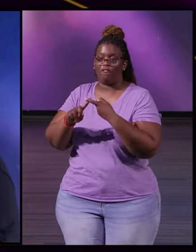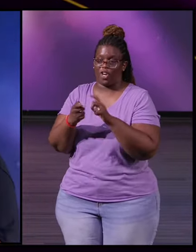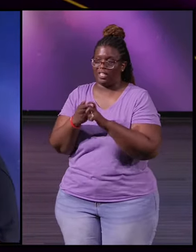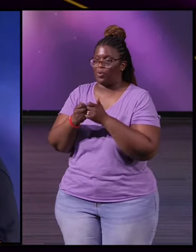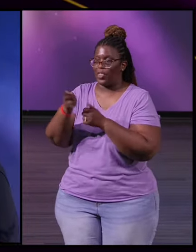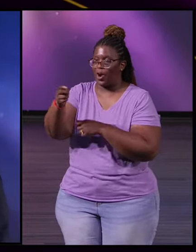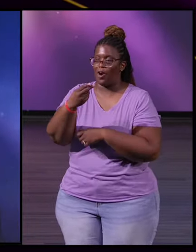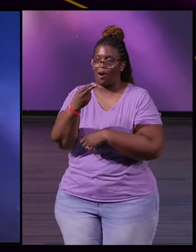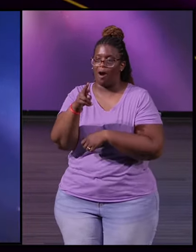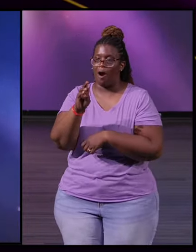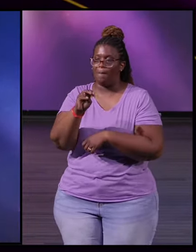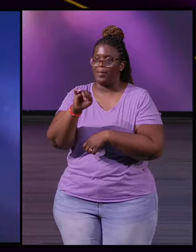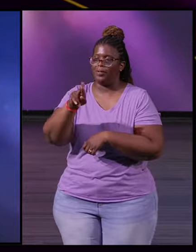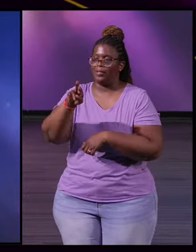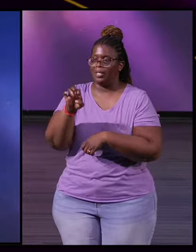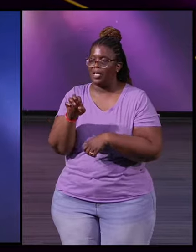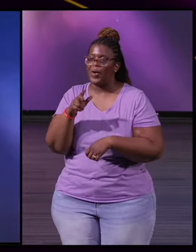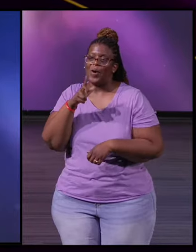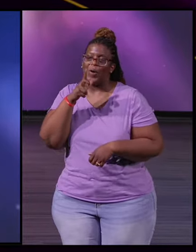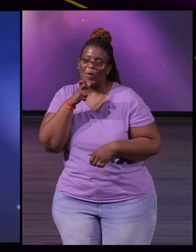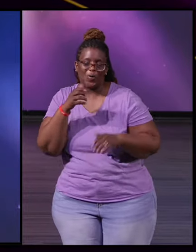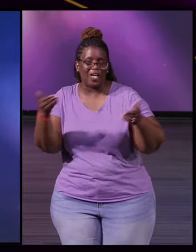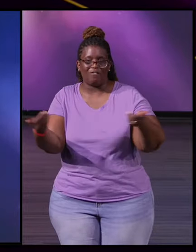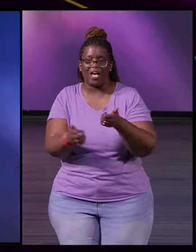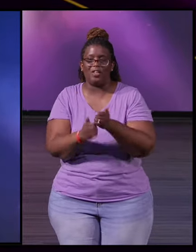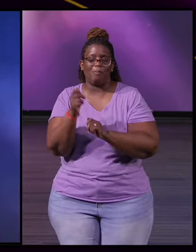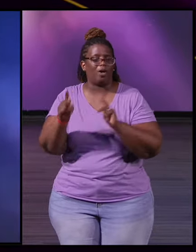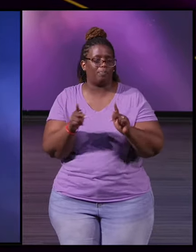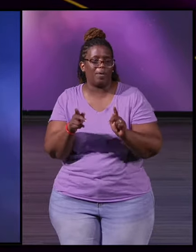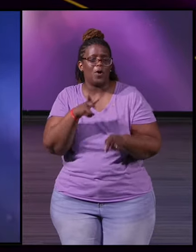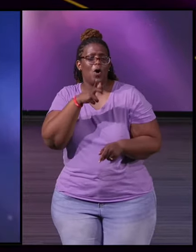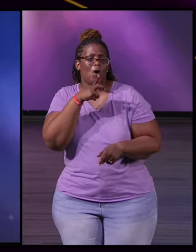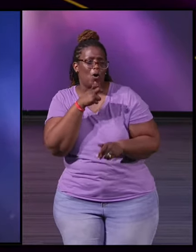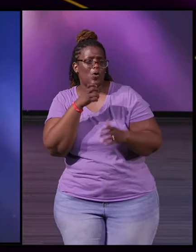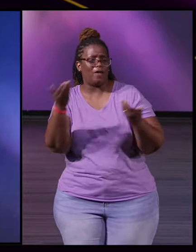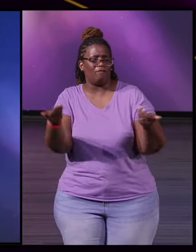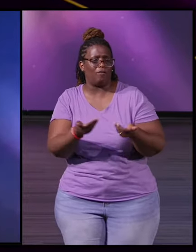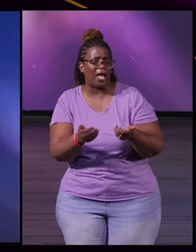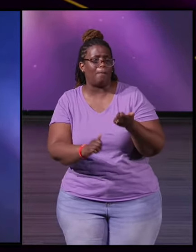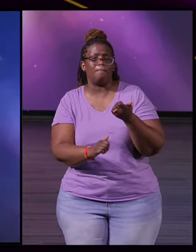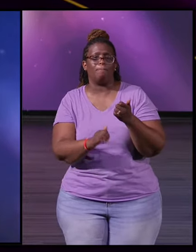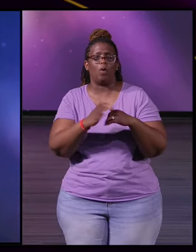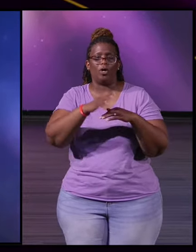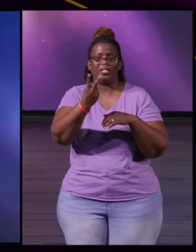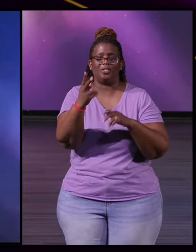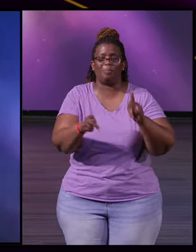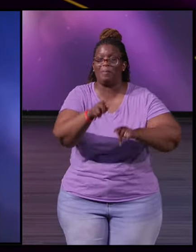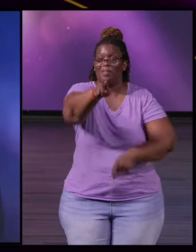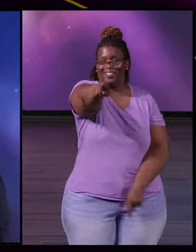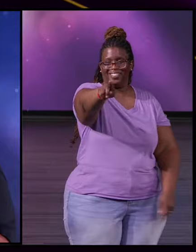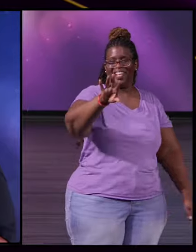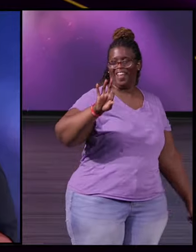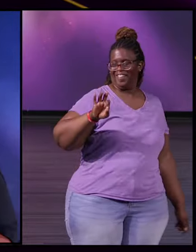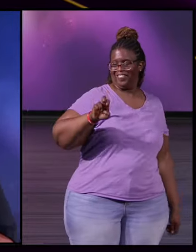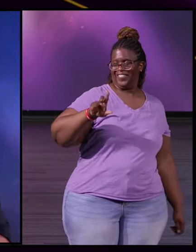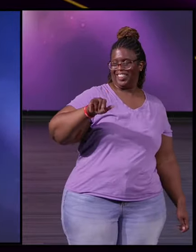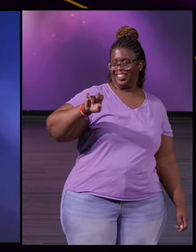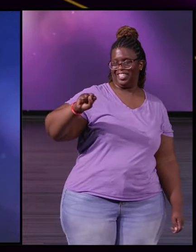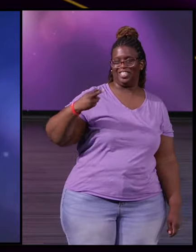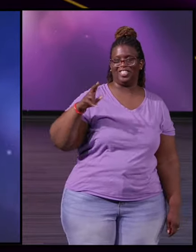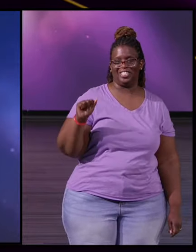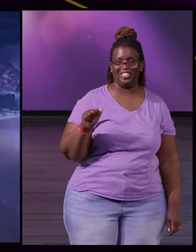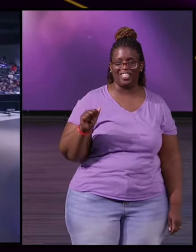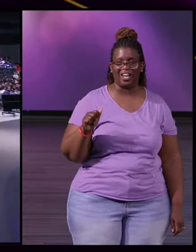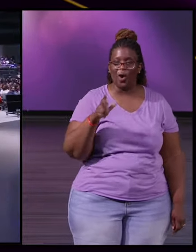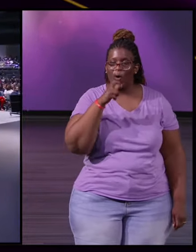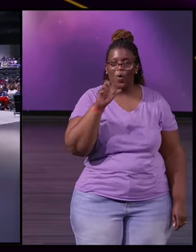right? Who brought the, invited the most people here today? If y'all, anyone in the room brought more than two people to homecoming Sunday? All right, we got Felicia here,